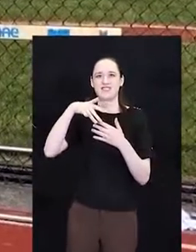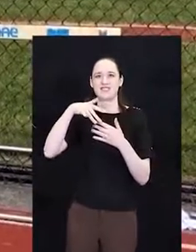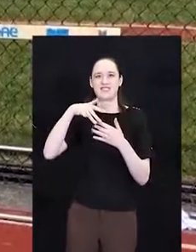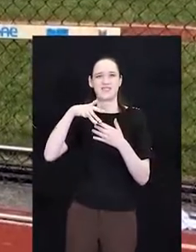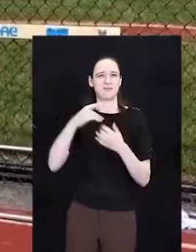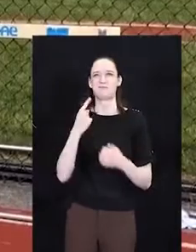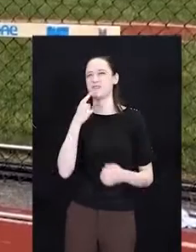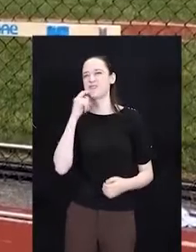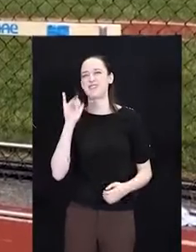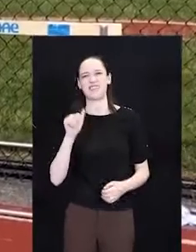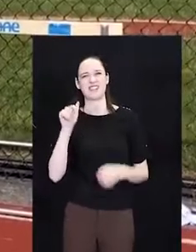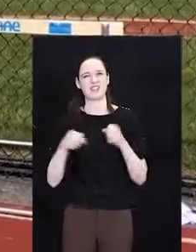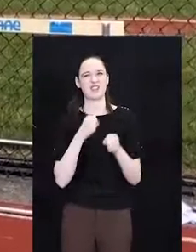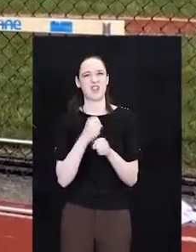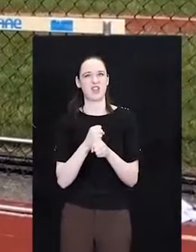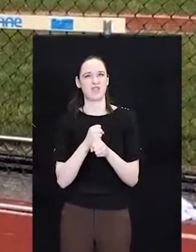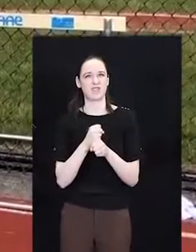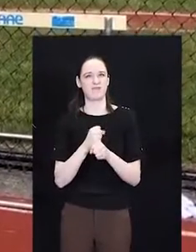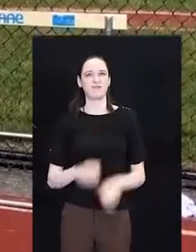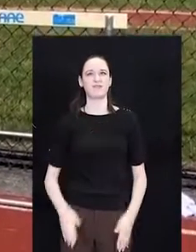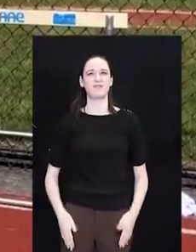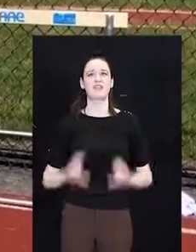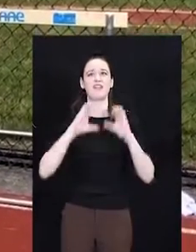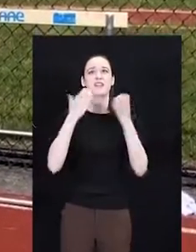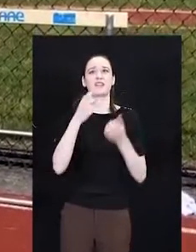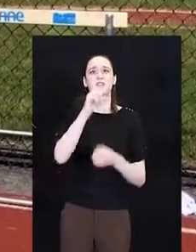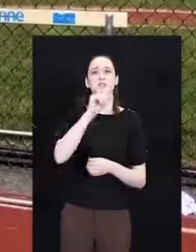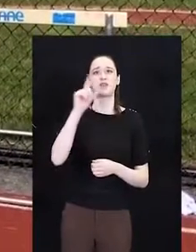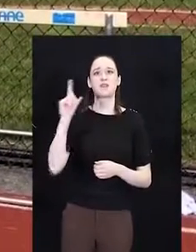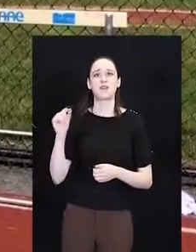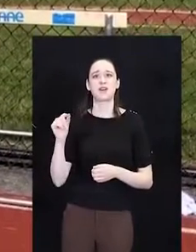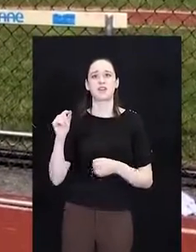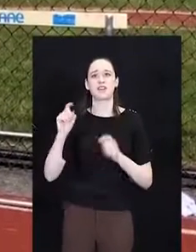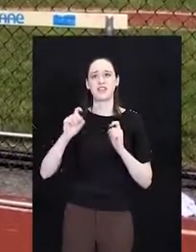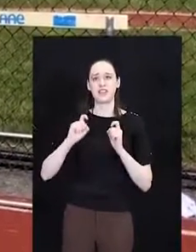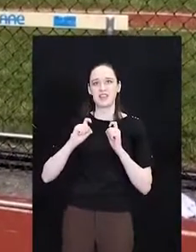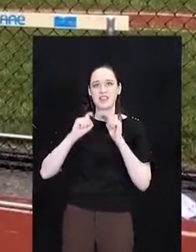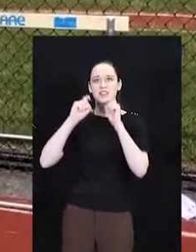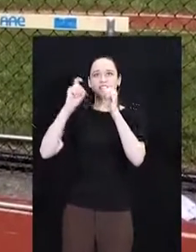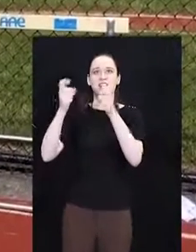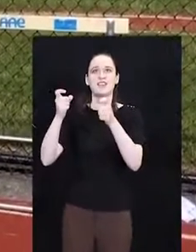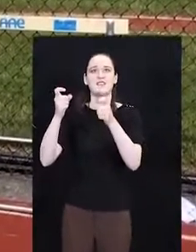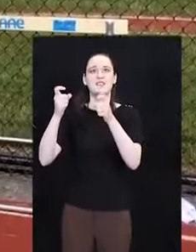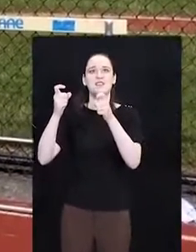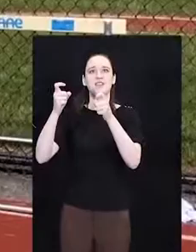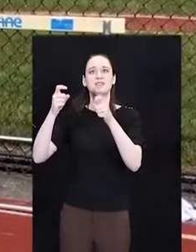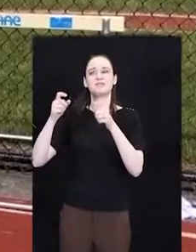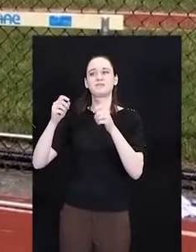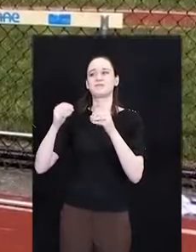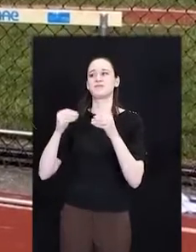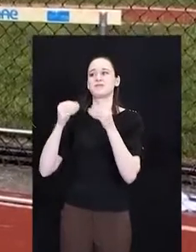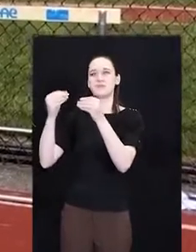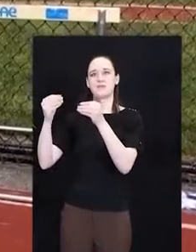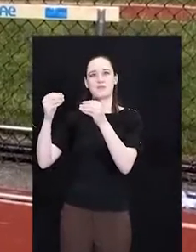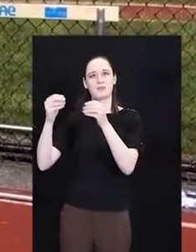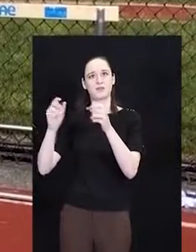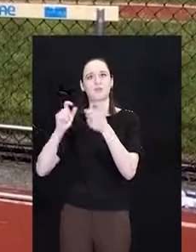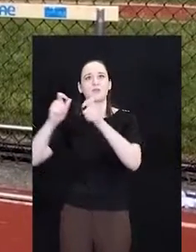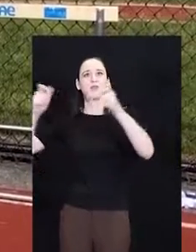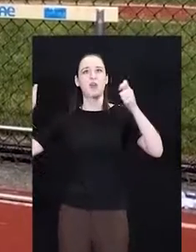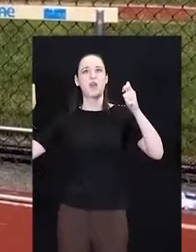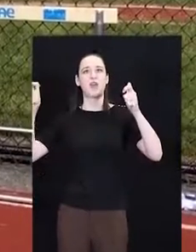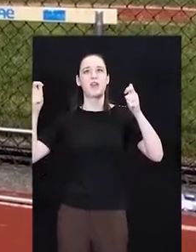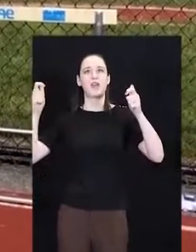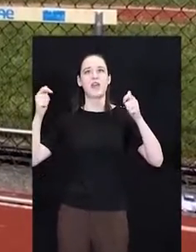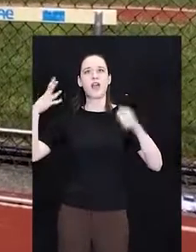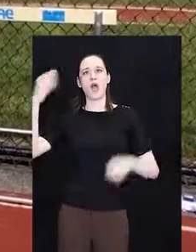interaction, something we have surely missed out on this year. The class of 2020 is gifting our soon-to-be alma mater with a pergola to enhance the